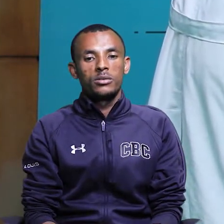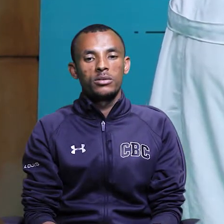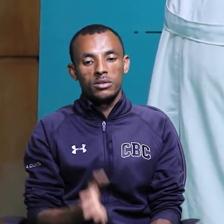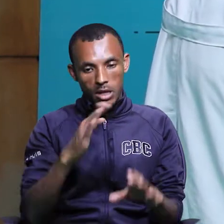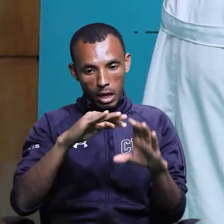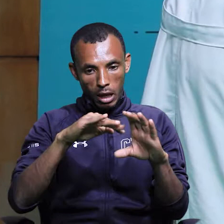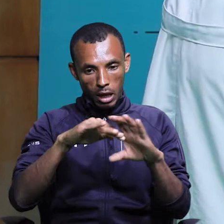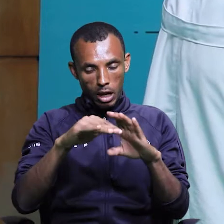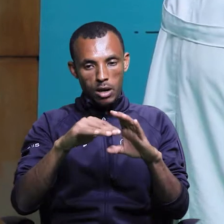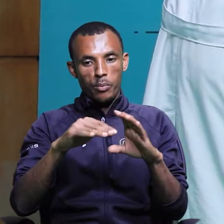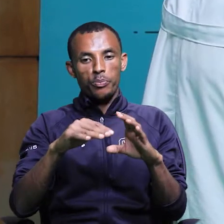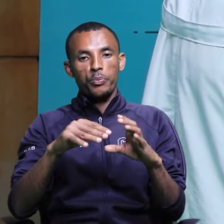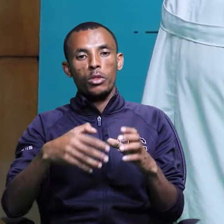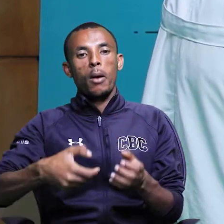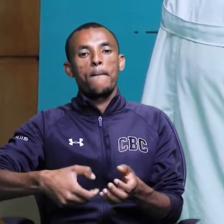In a barrel.